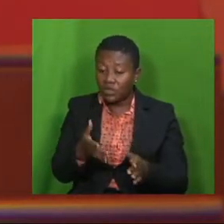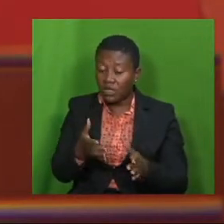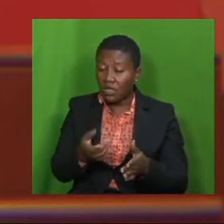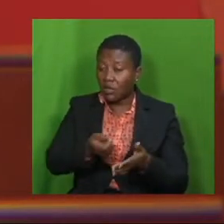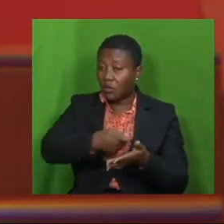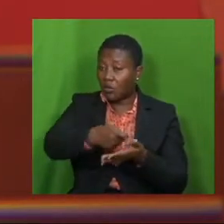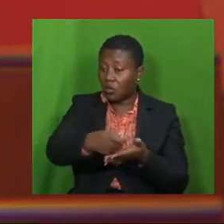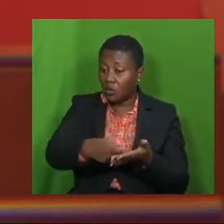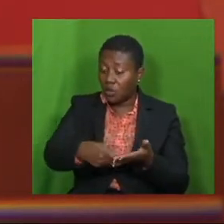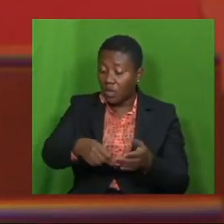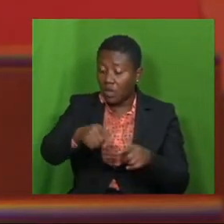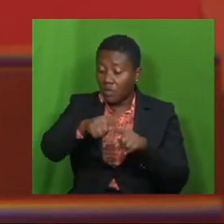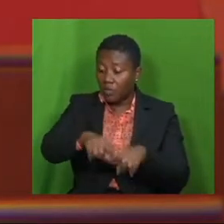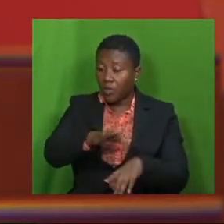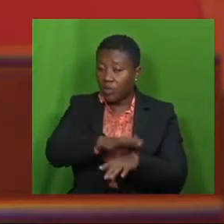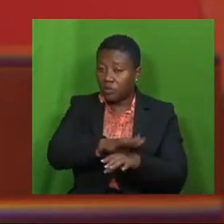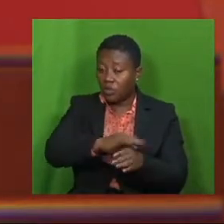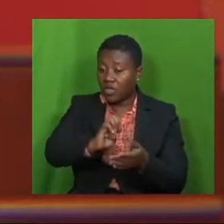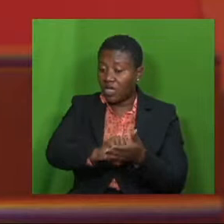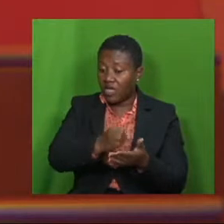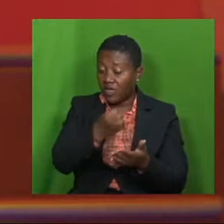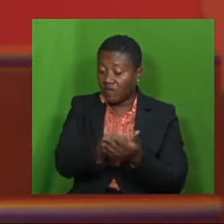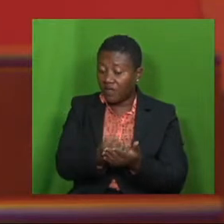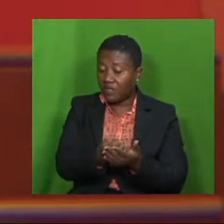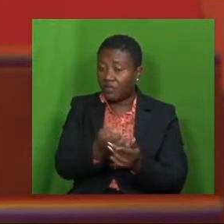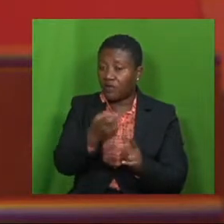from the votes and proceedings of Parliament.